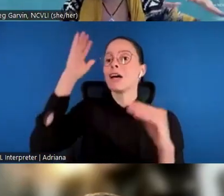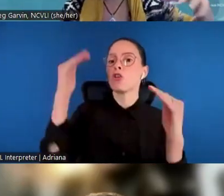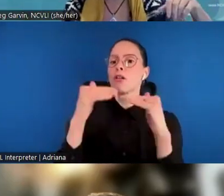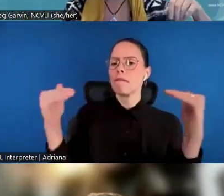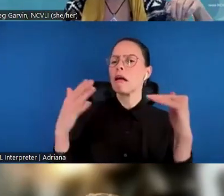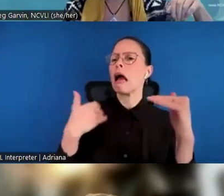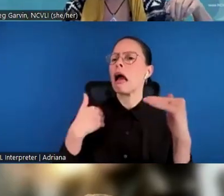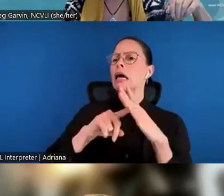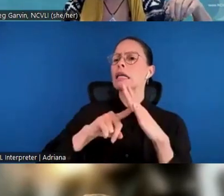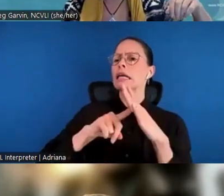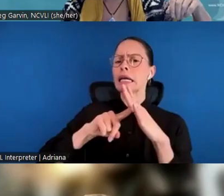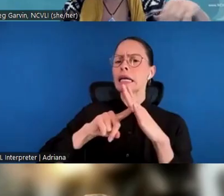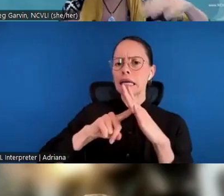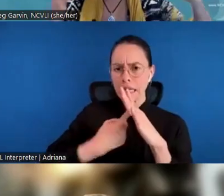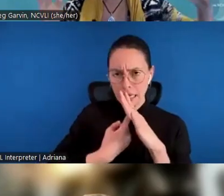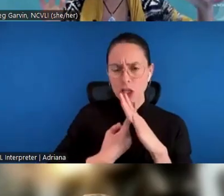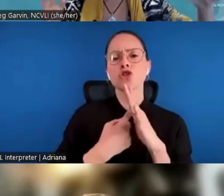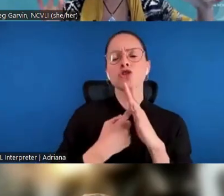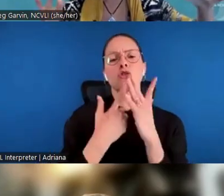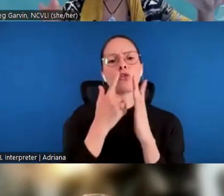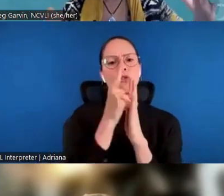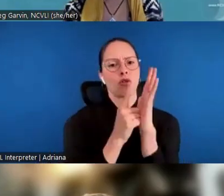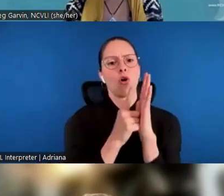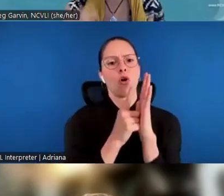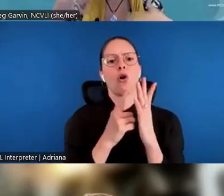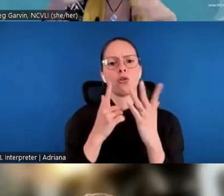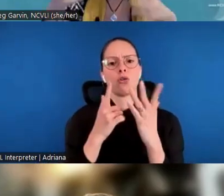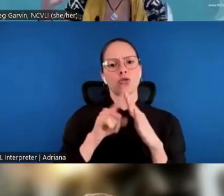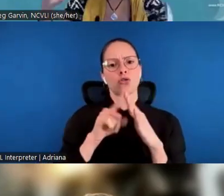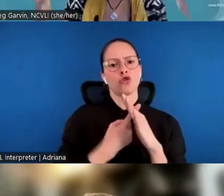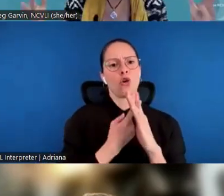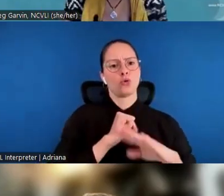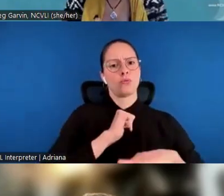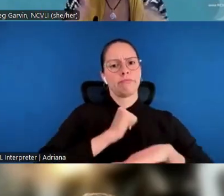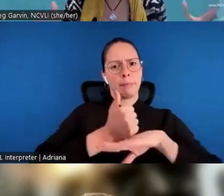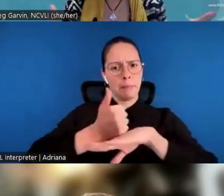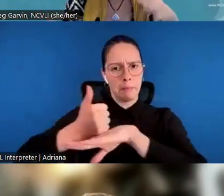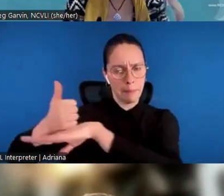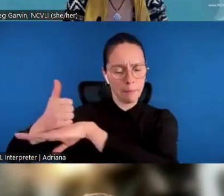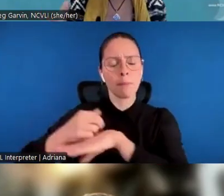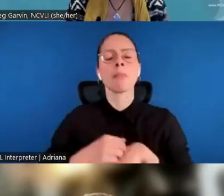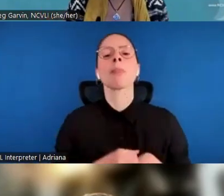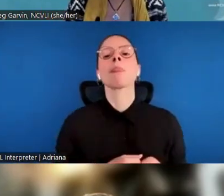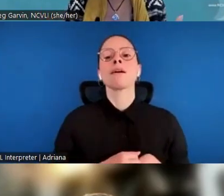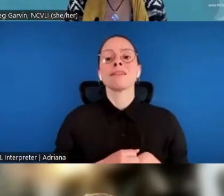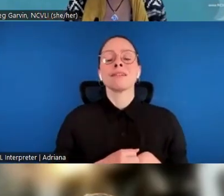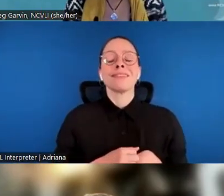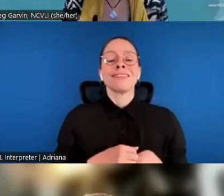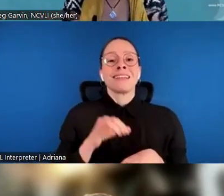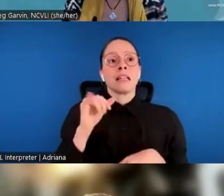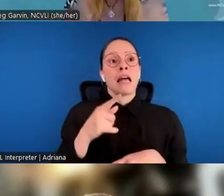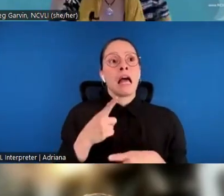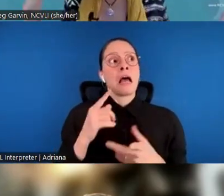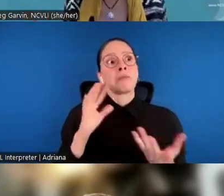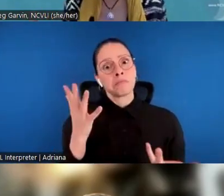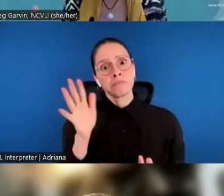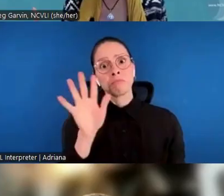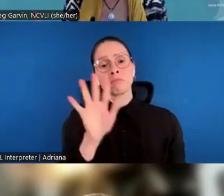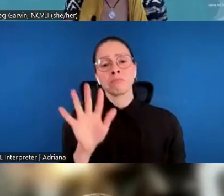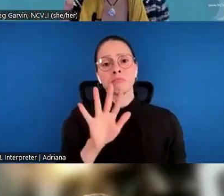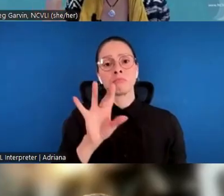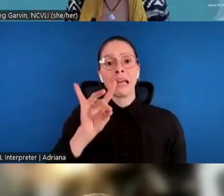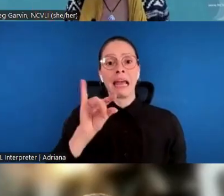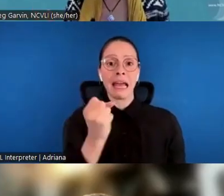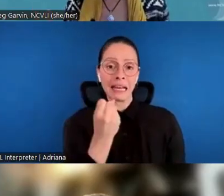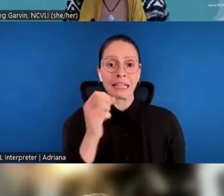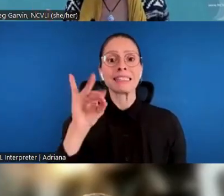statutory provisions being drafted and put into place. Those in the 80s and 90s were celebrated, and